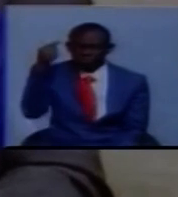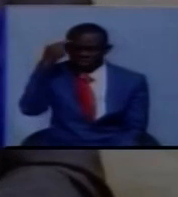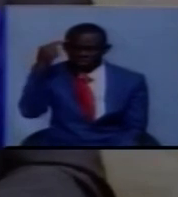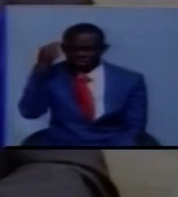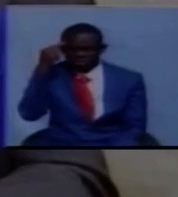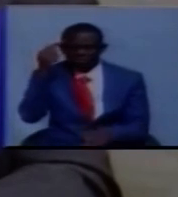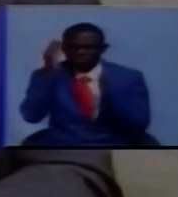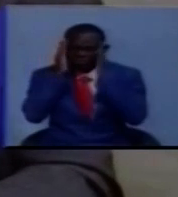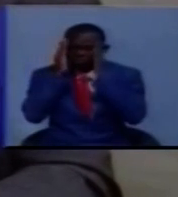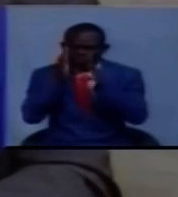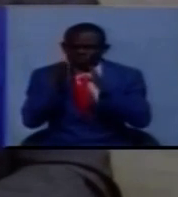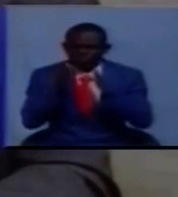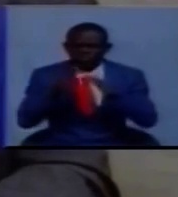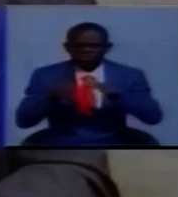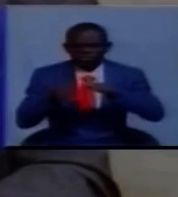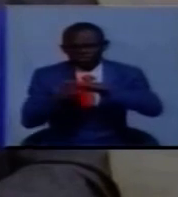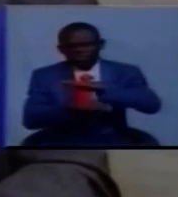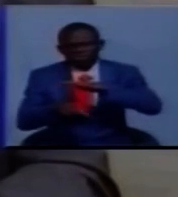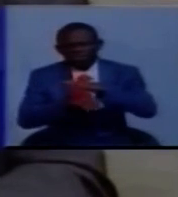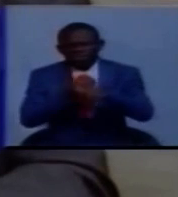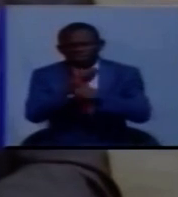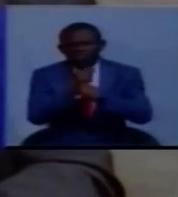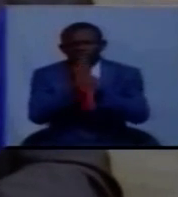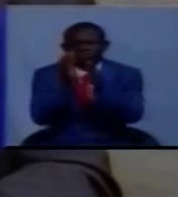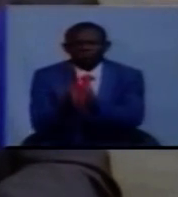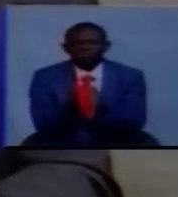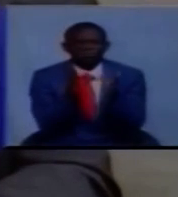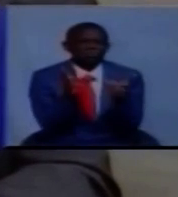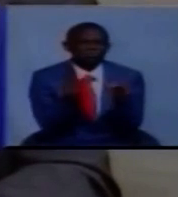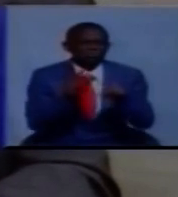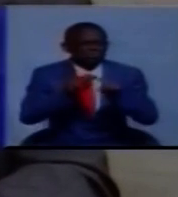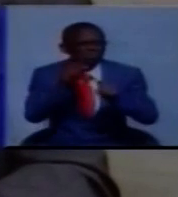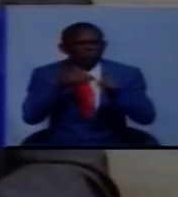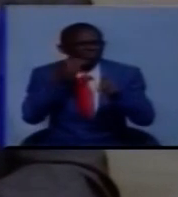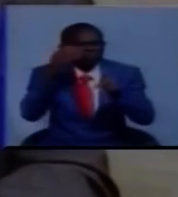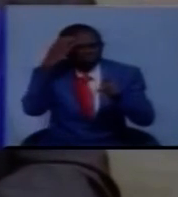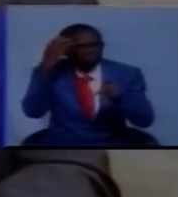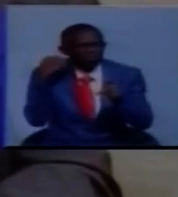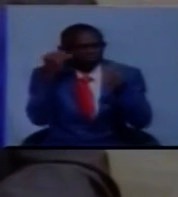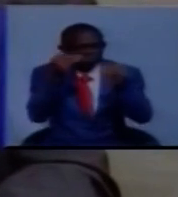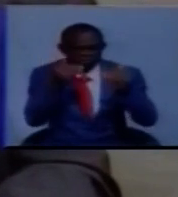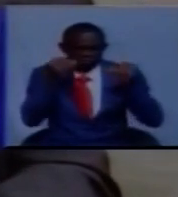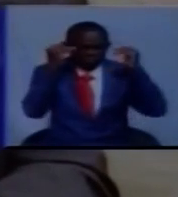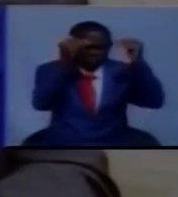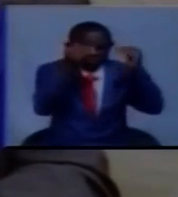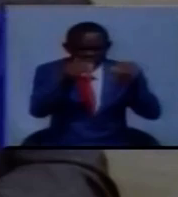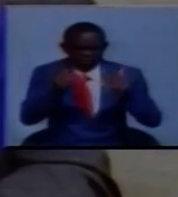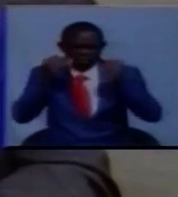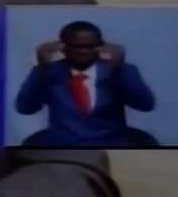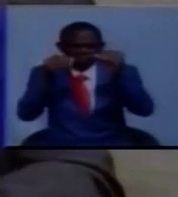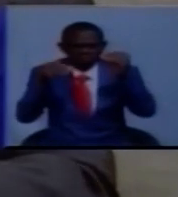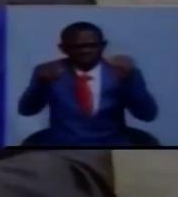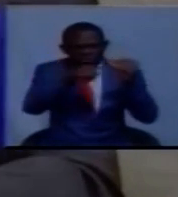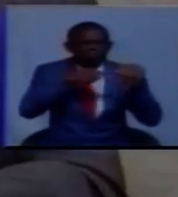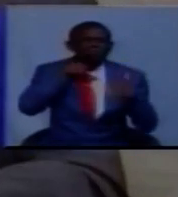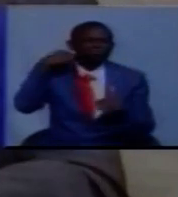It is persons who have got certain responsibilities in government, who have sworn an oath of secrecy